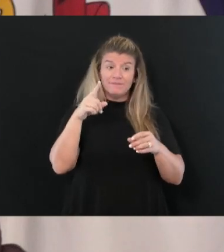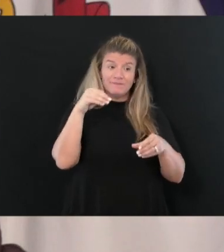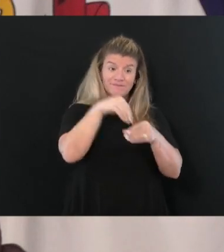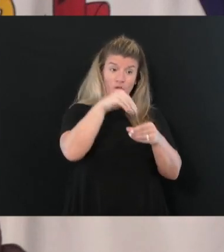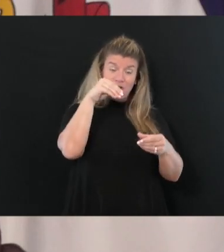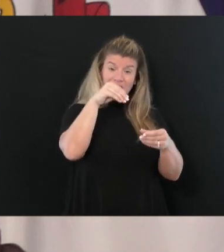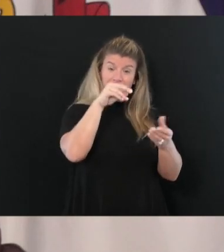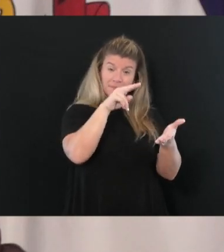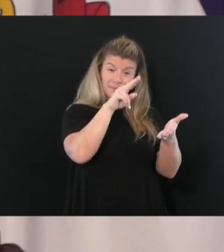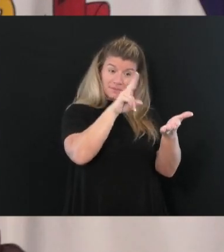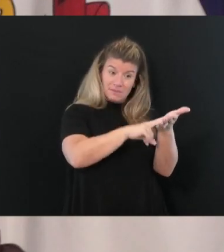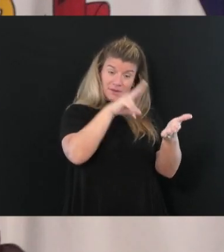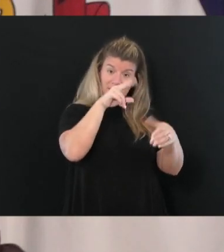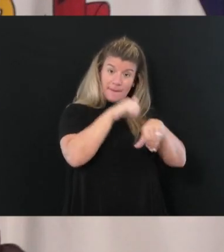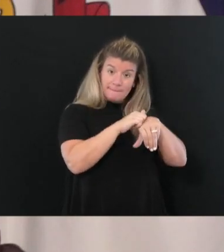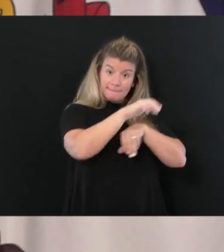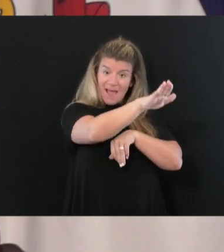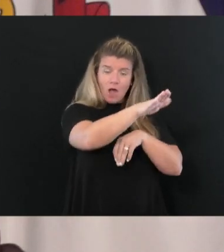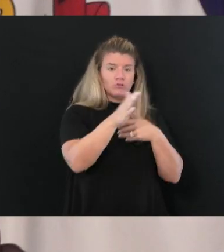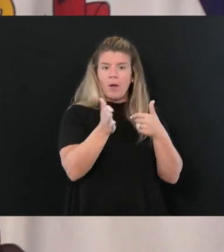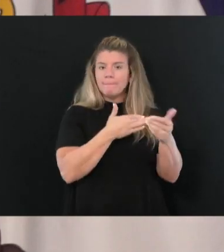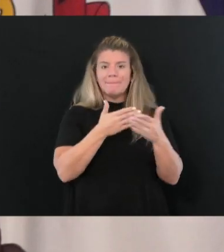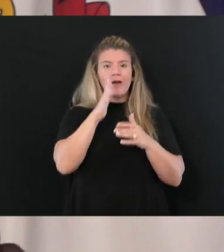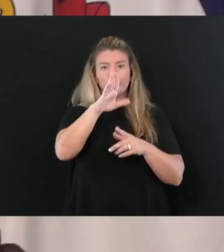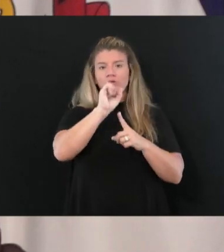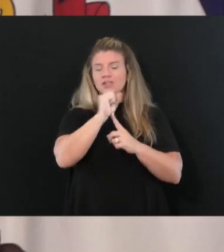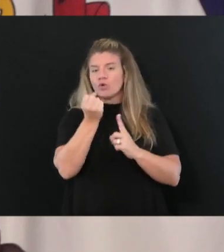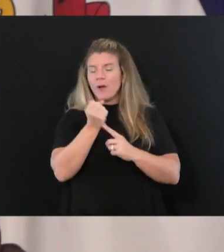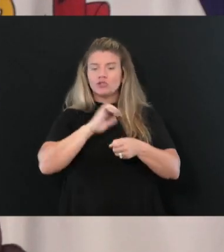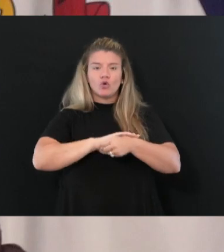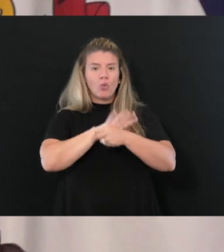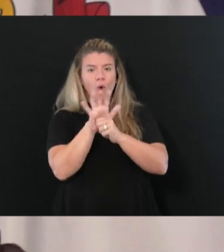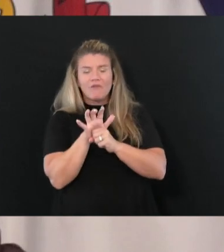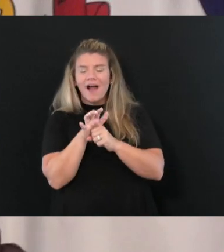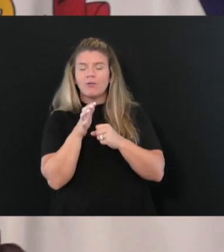of whatever the situation may be with COVID or whatever